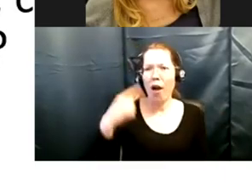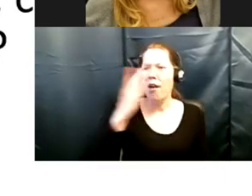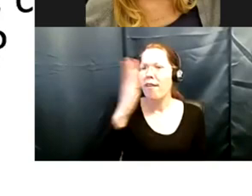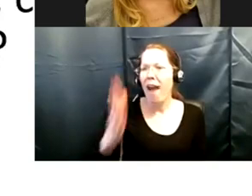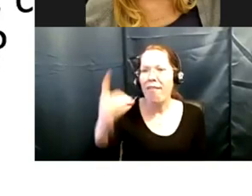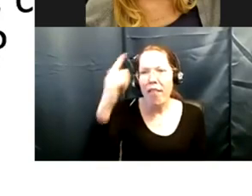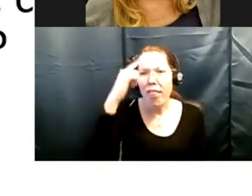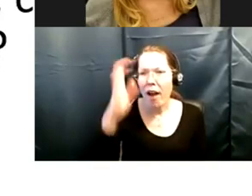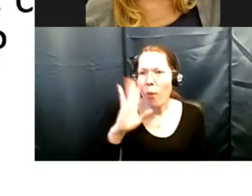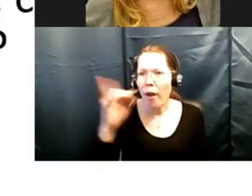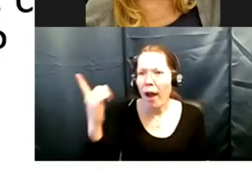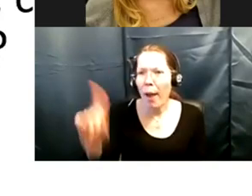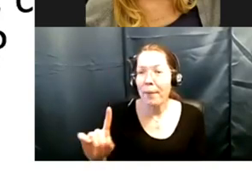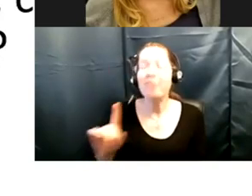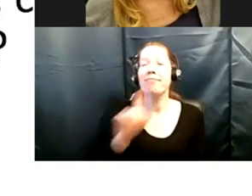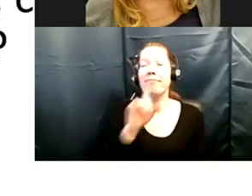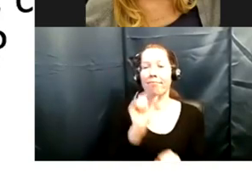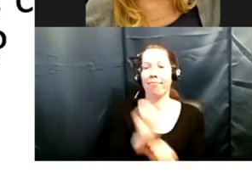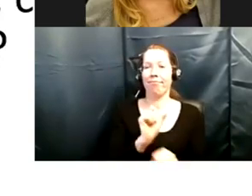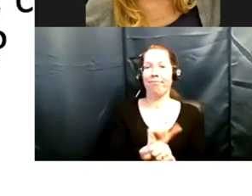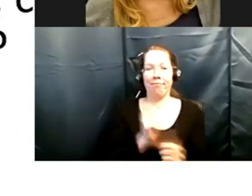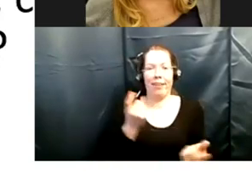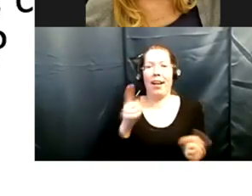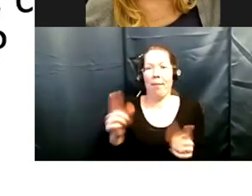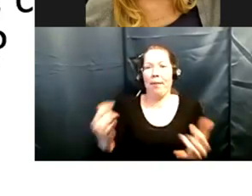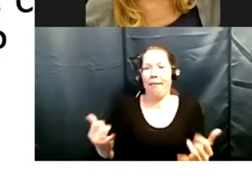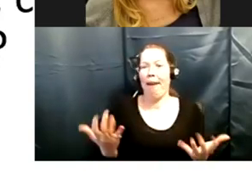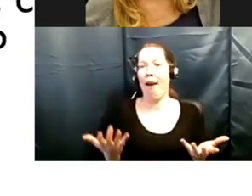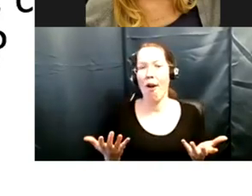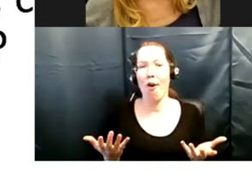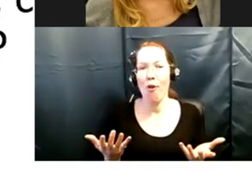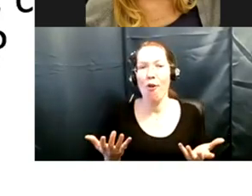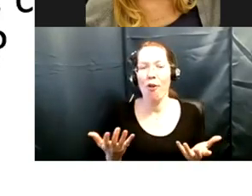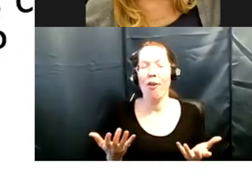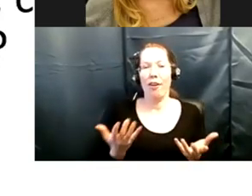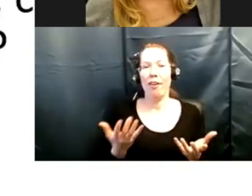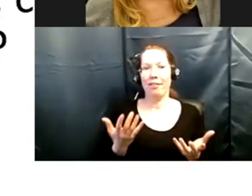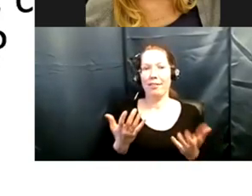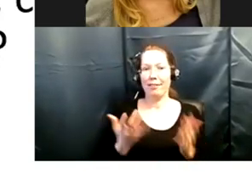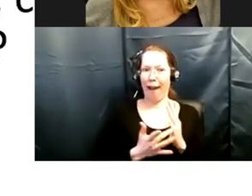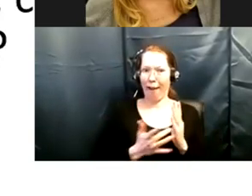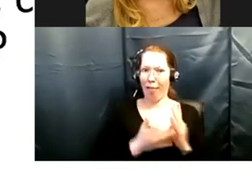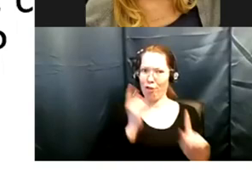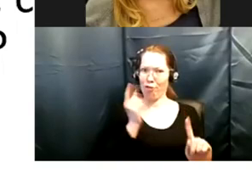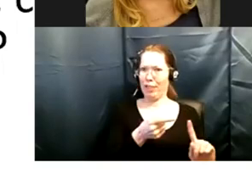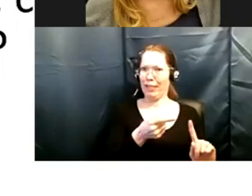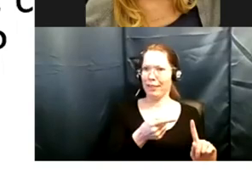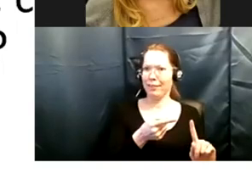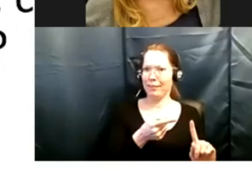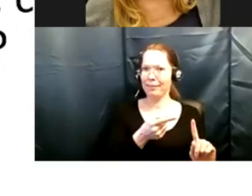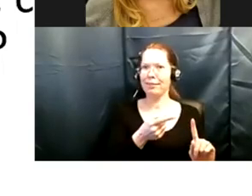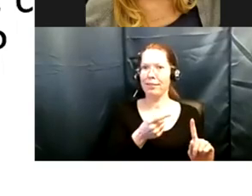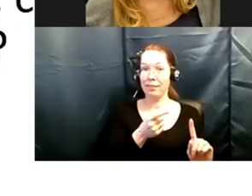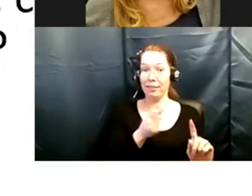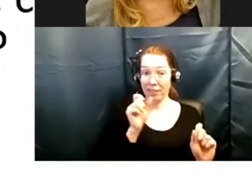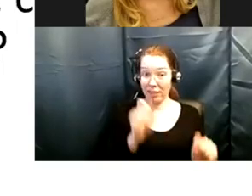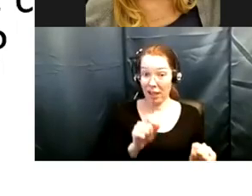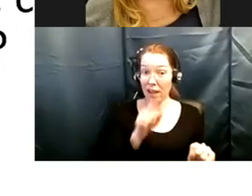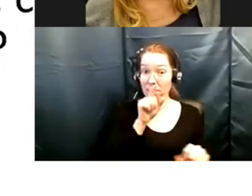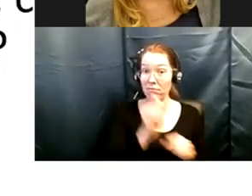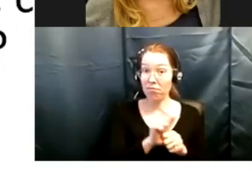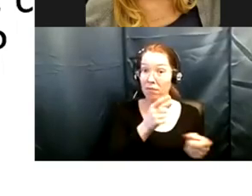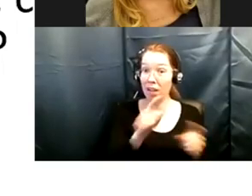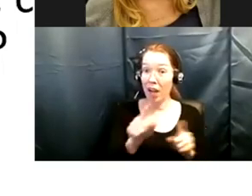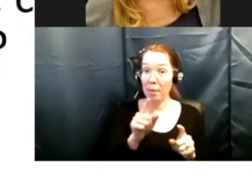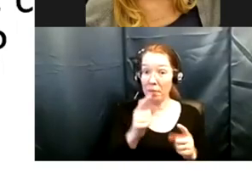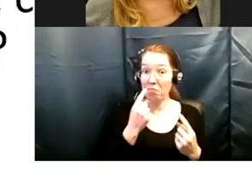now. That's a technology. Could these technologies we've talked about be more realistic for you than you